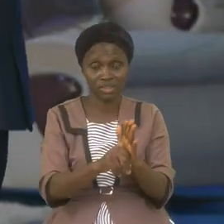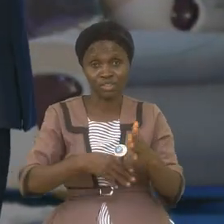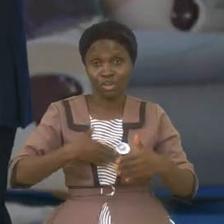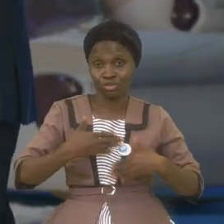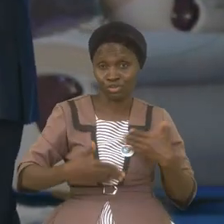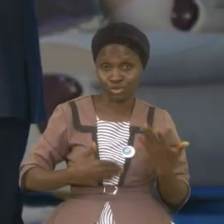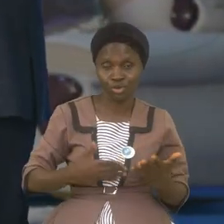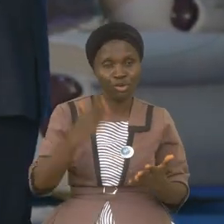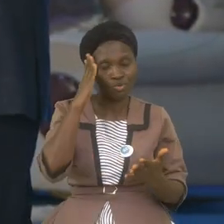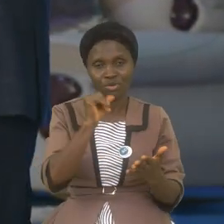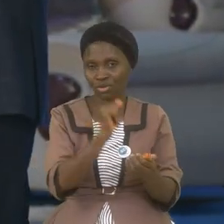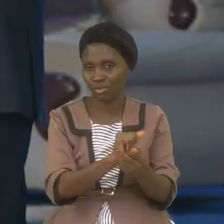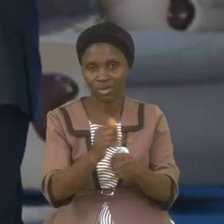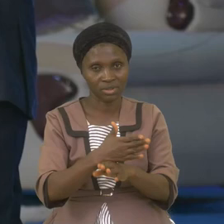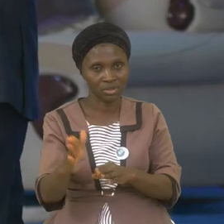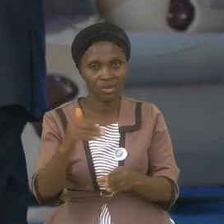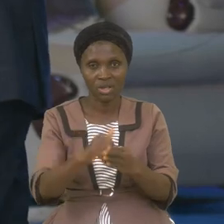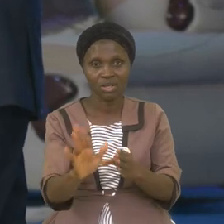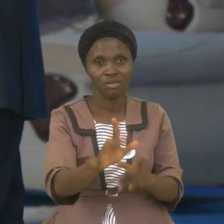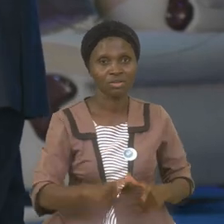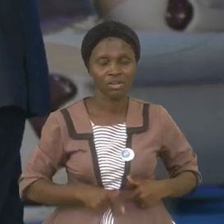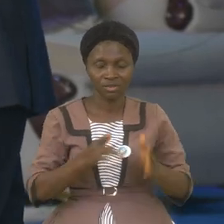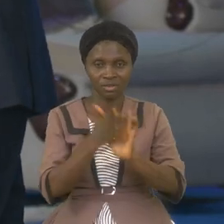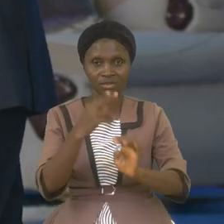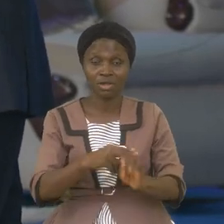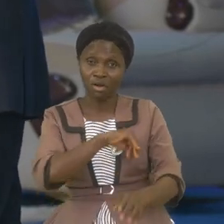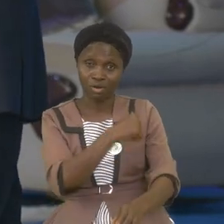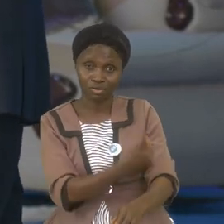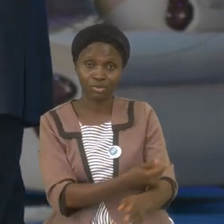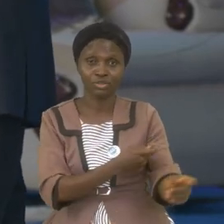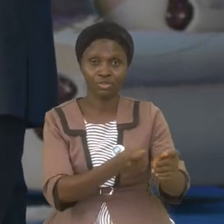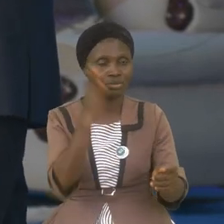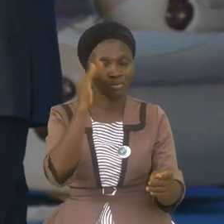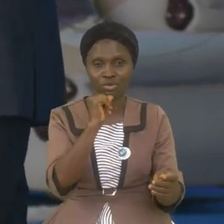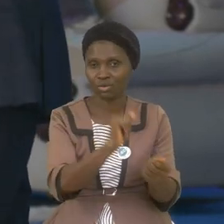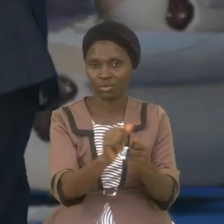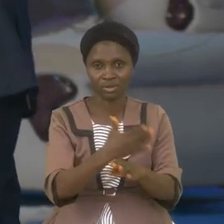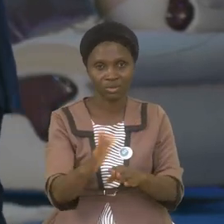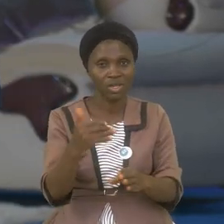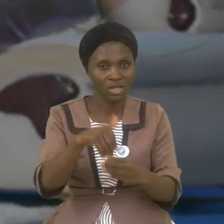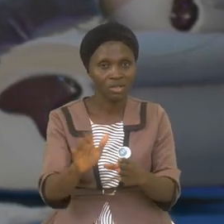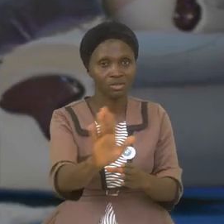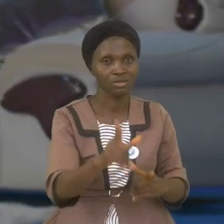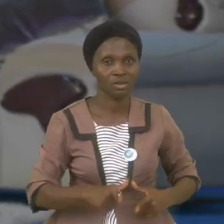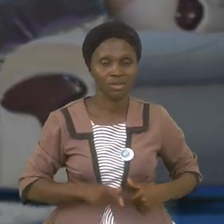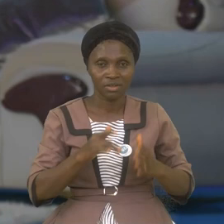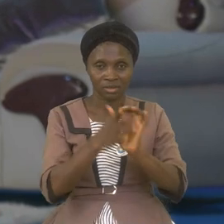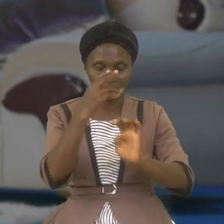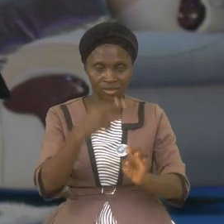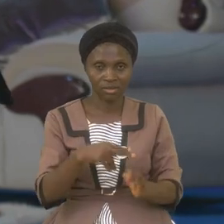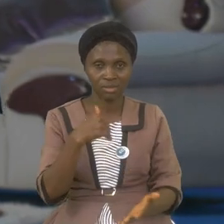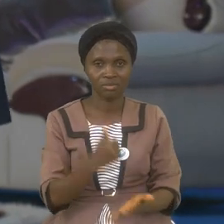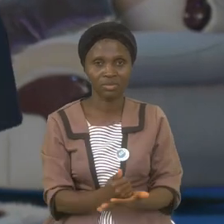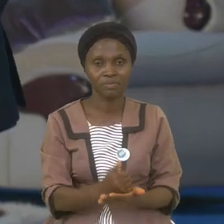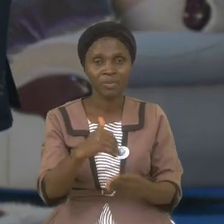your life. Authority and power and dominion will never pass away in your life in Jesus' name. Look at verse 27. In